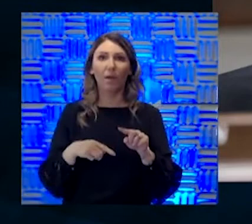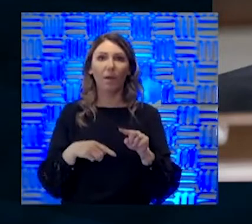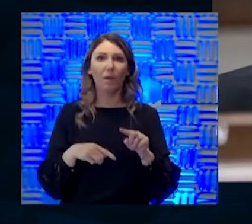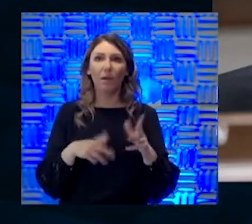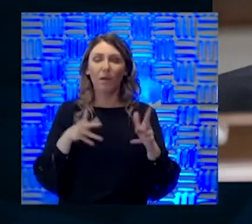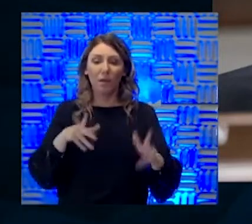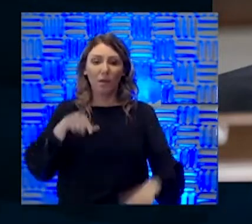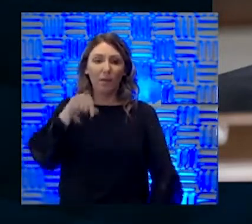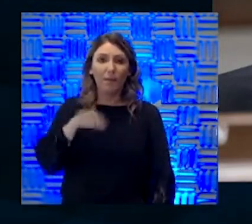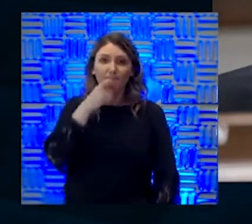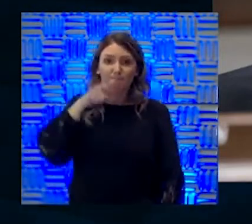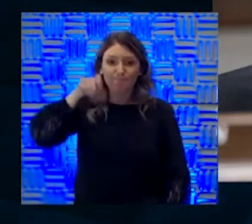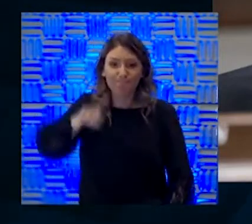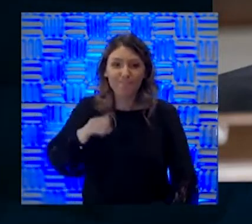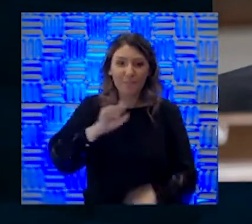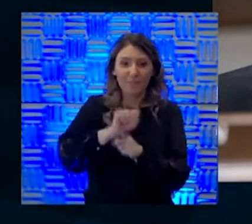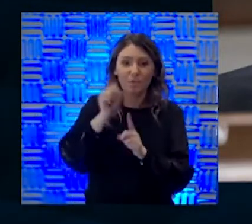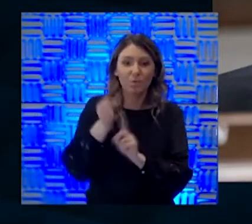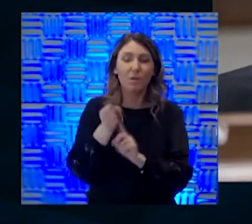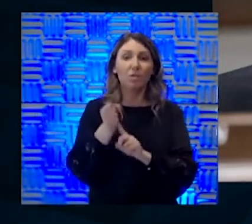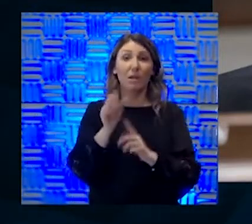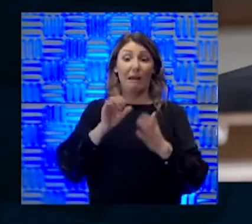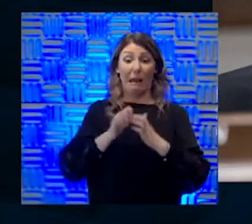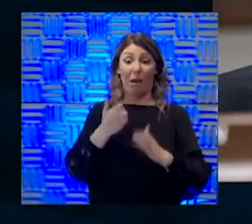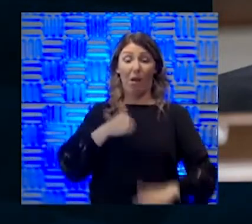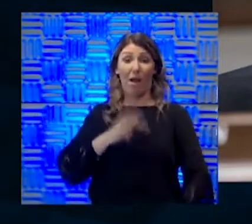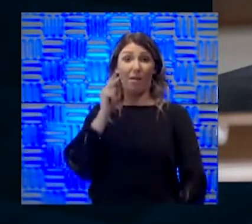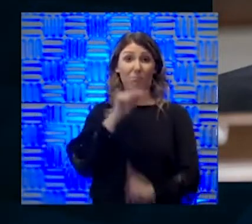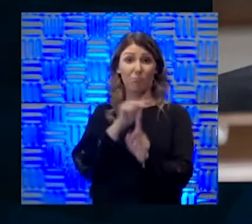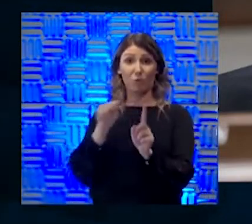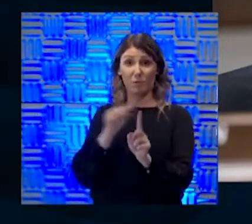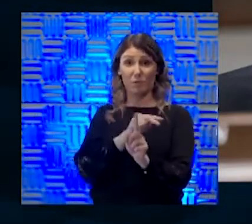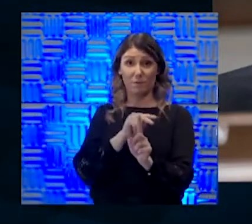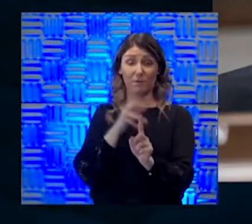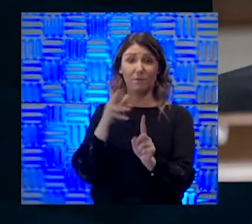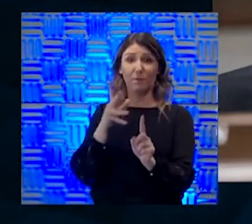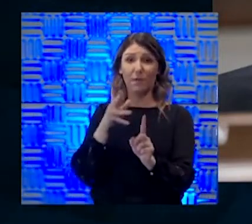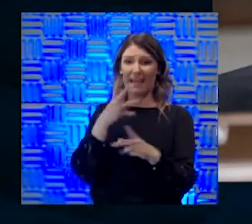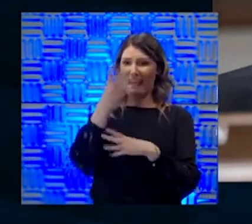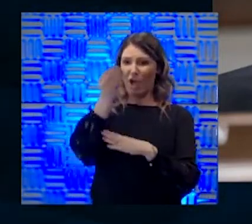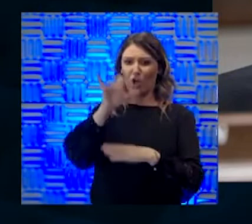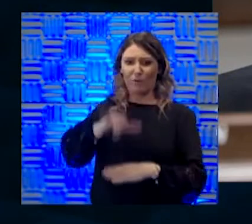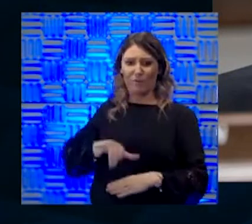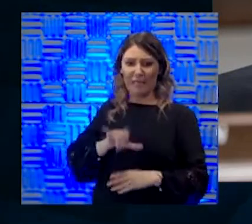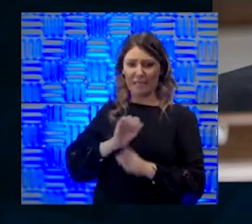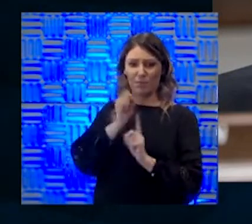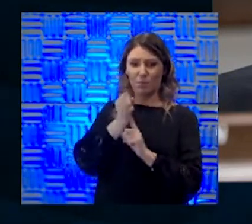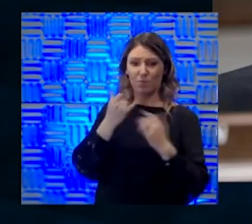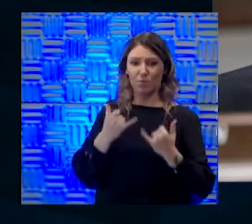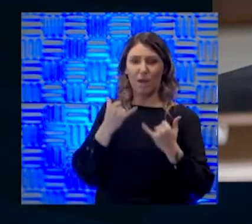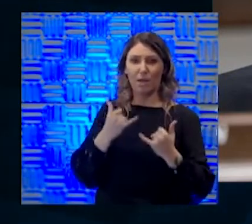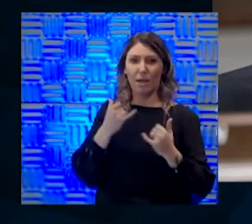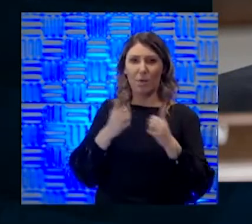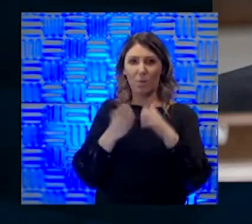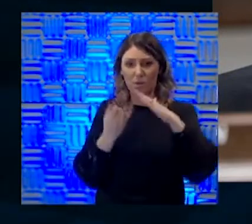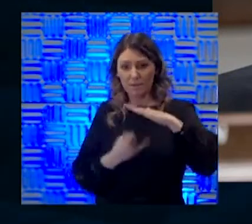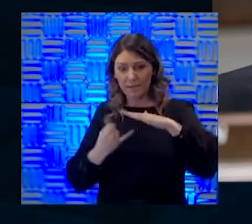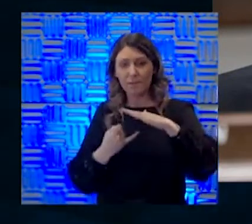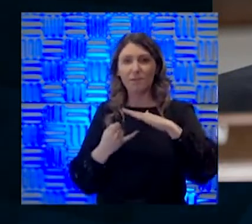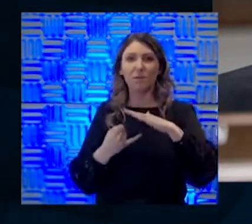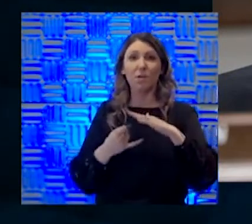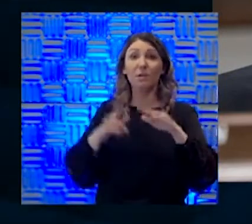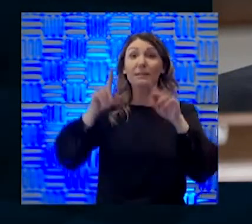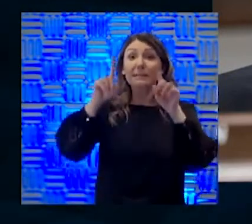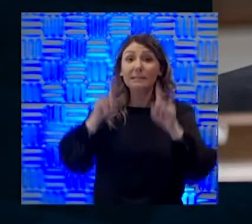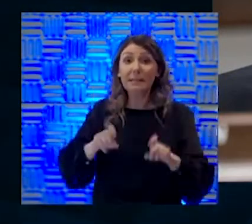indefinite circumstance, and the way that I see getting us out of the nature of the circumstance we're in isolation is